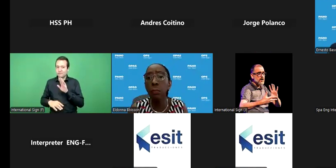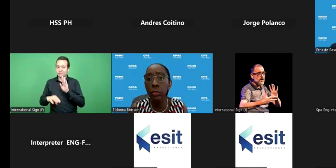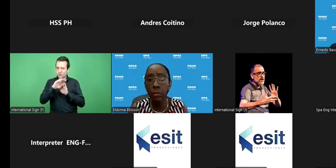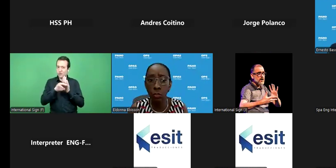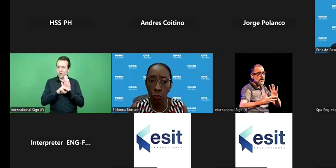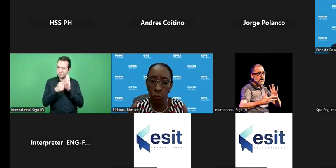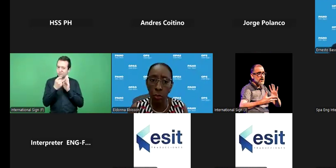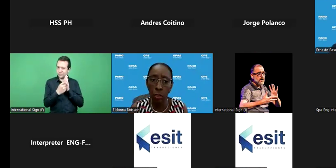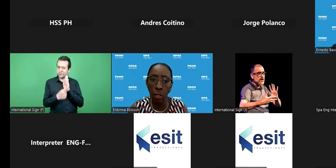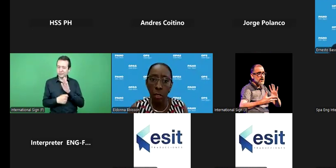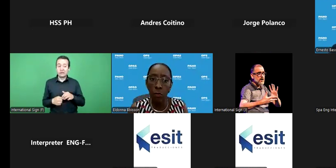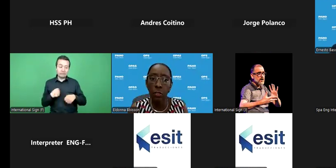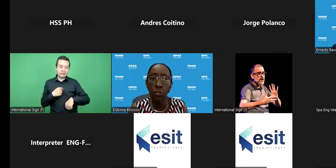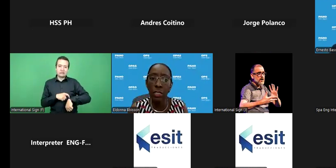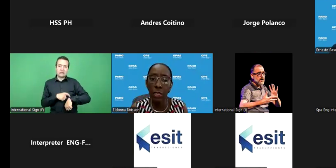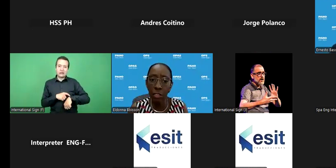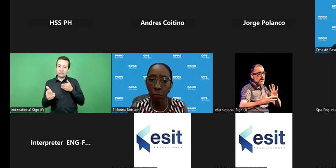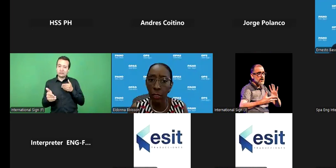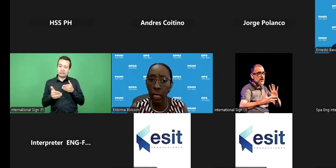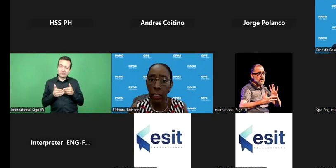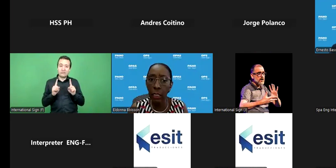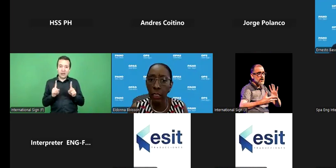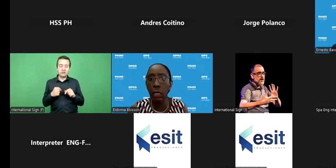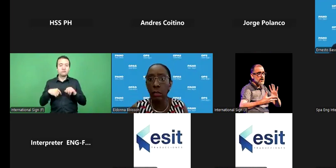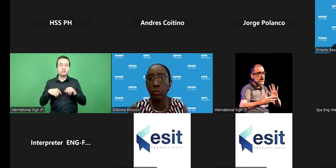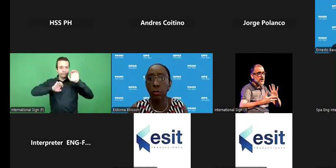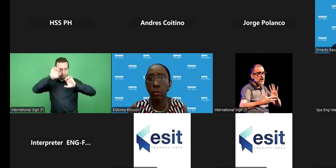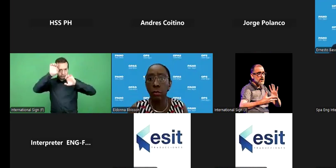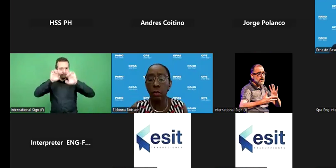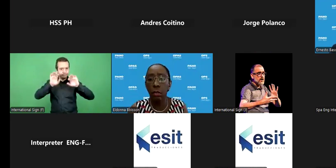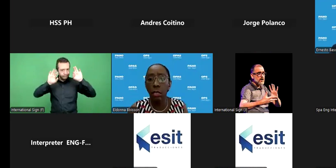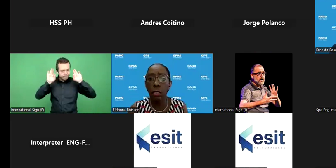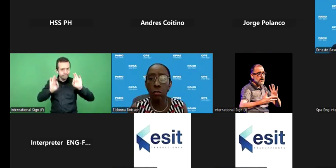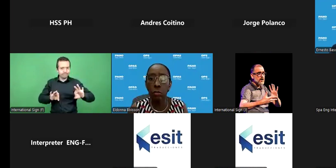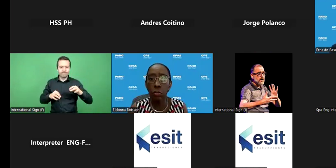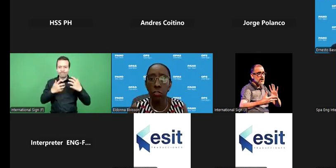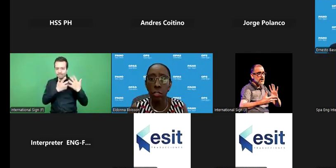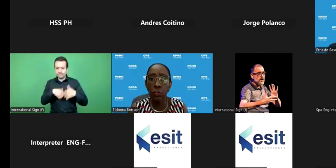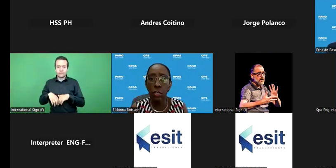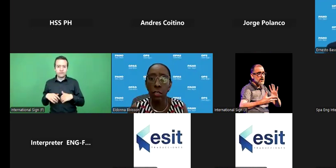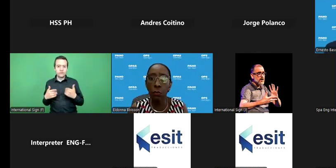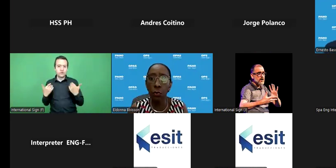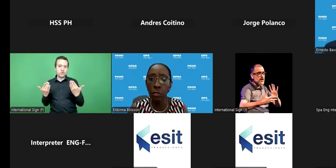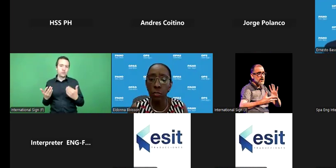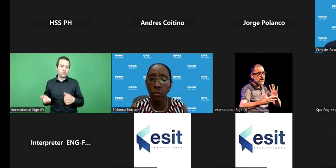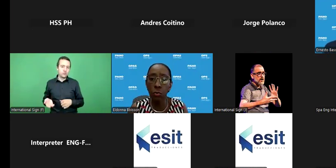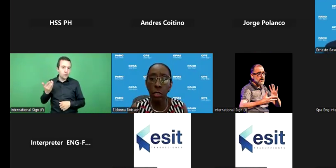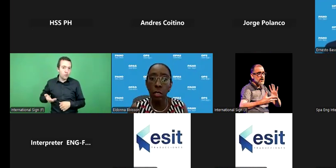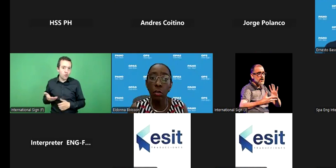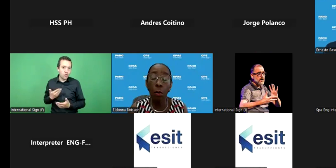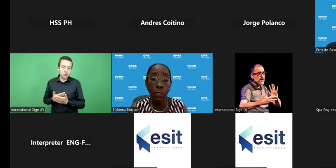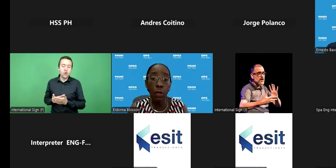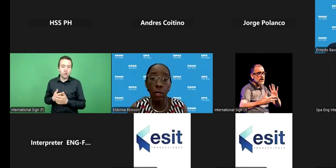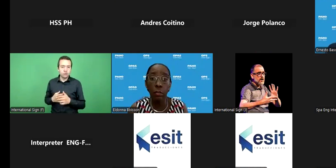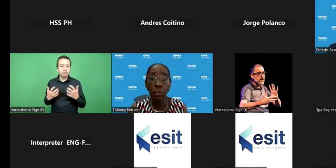an important tool for strategic planning in health. It has also served as an important tool